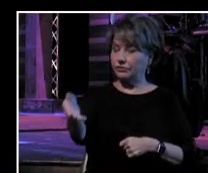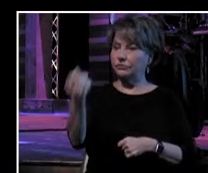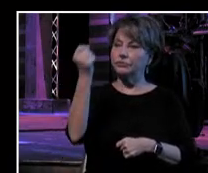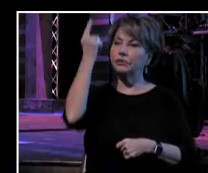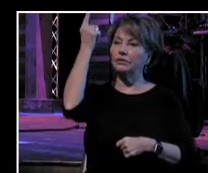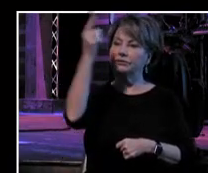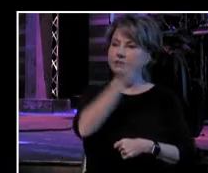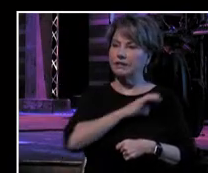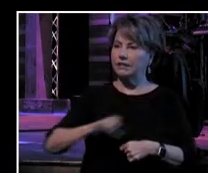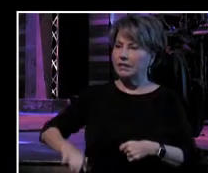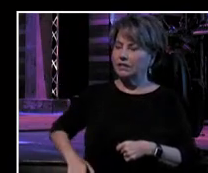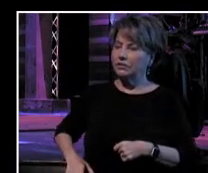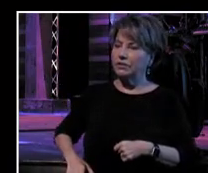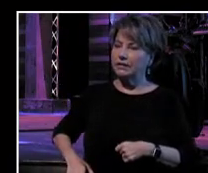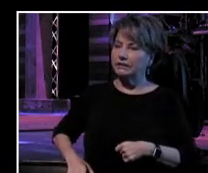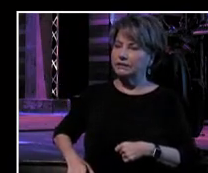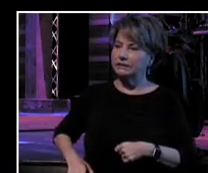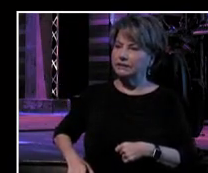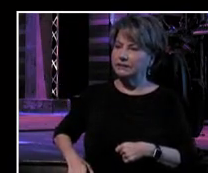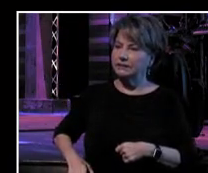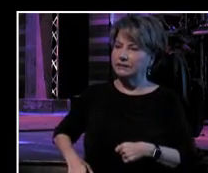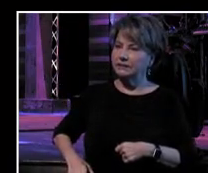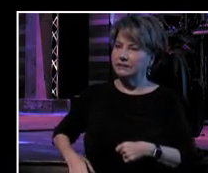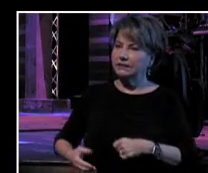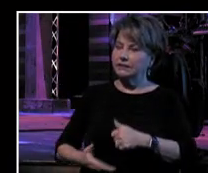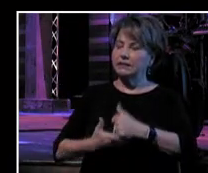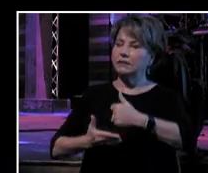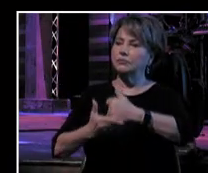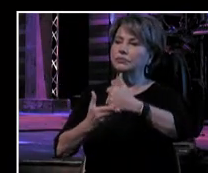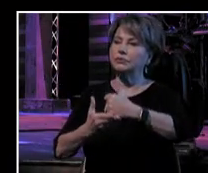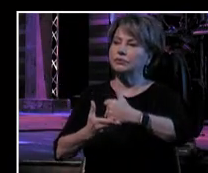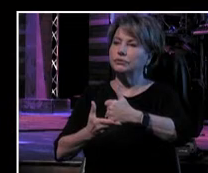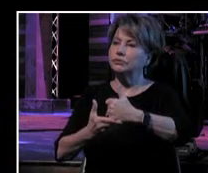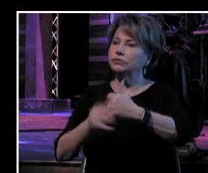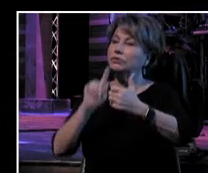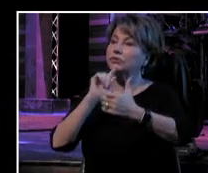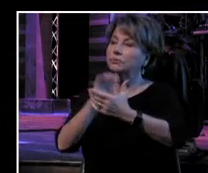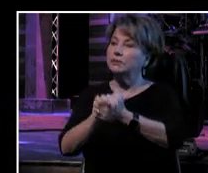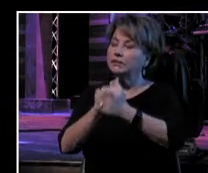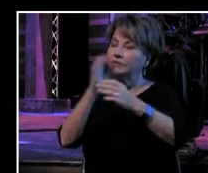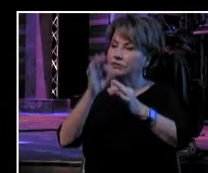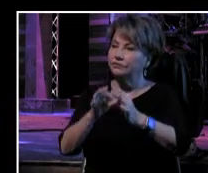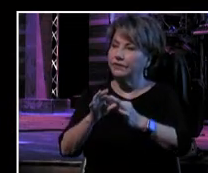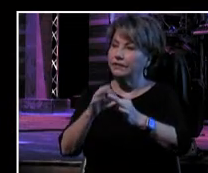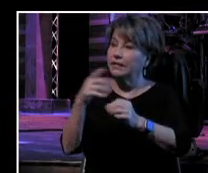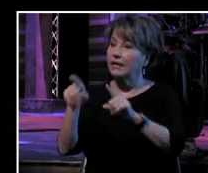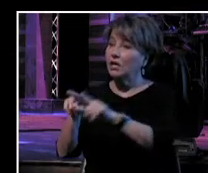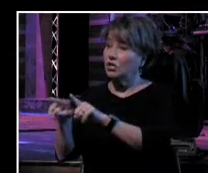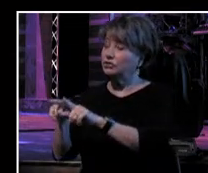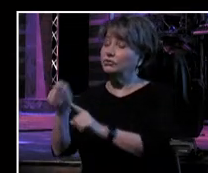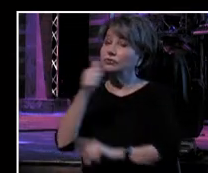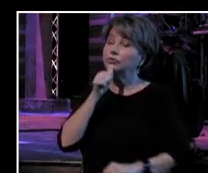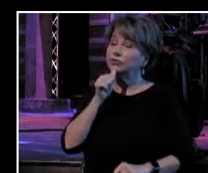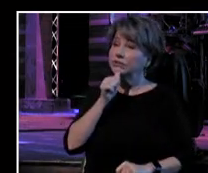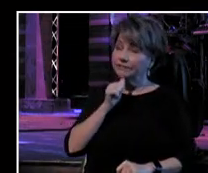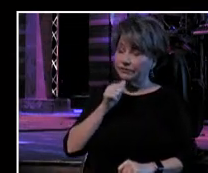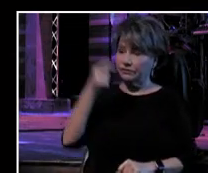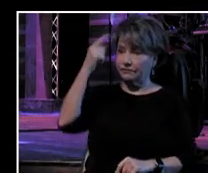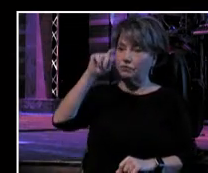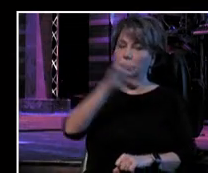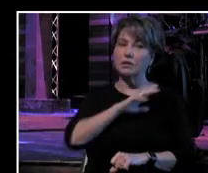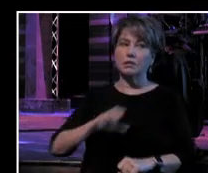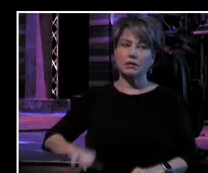of Christ, you should not only believe in him, but also suffer for his sake.